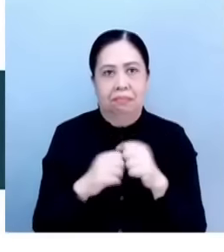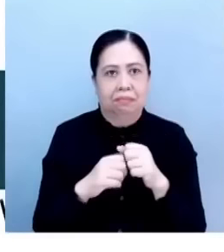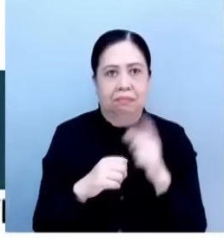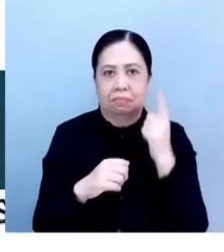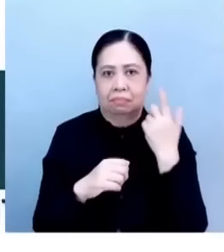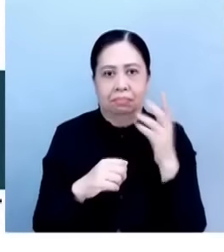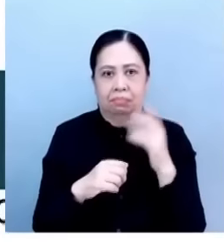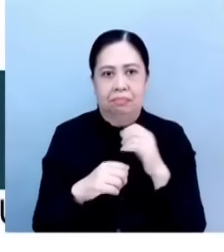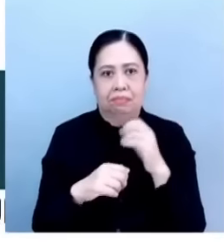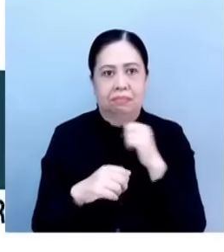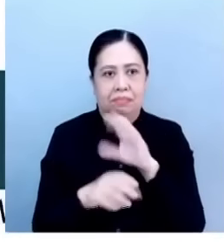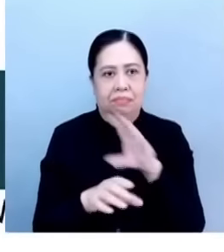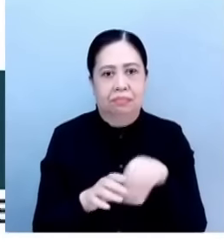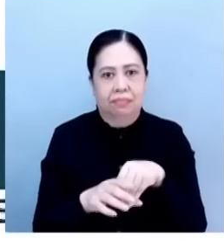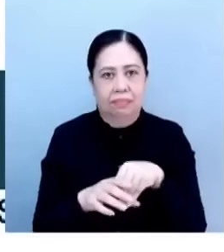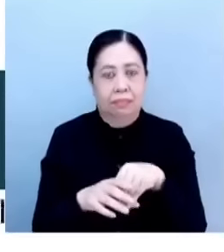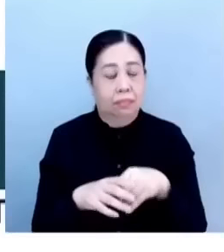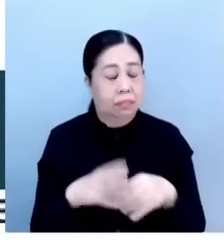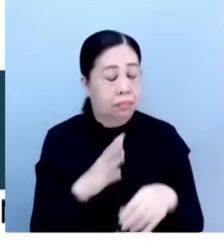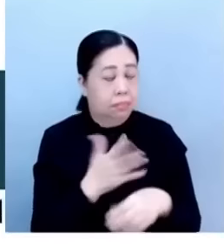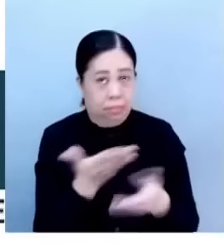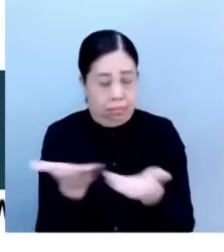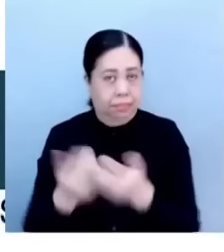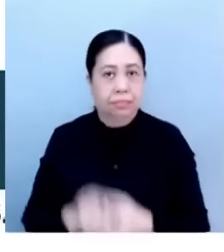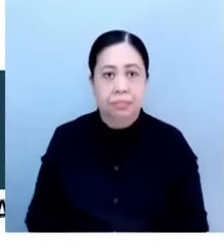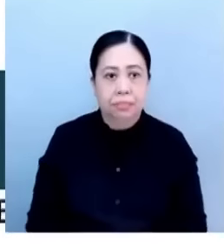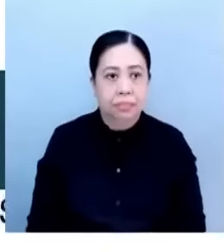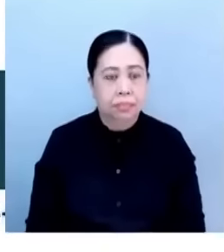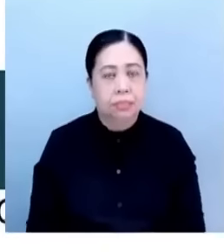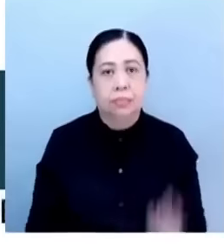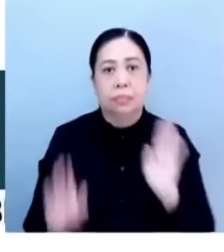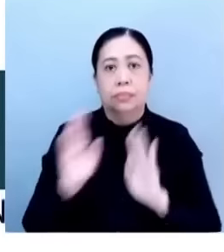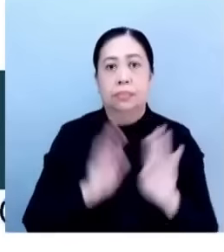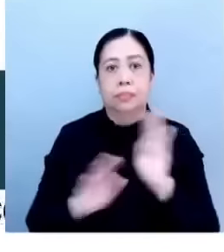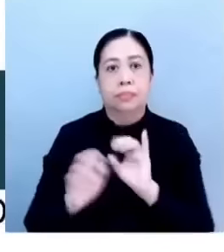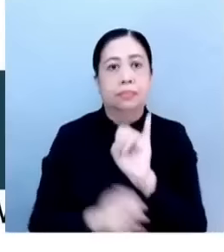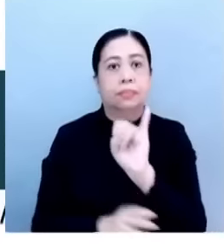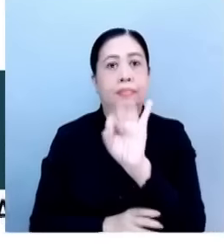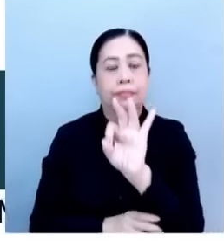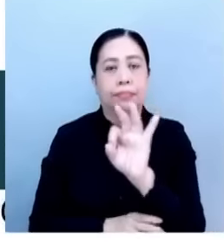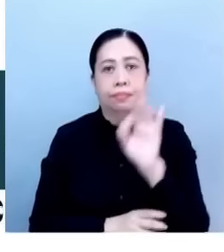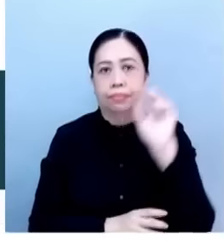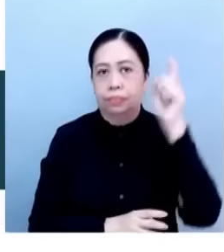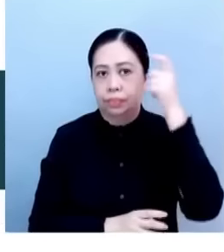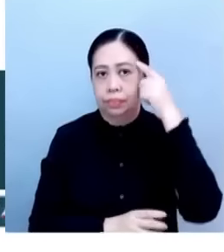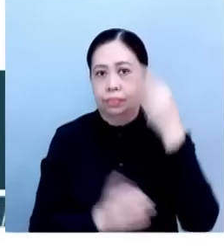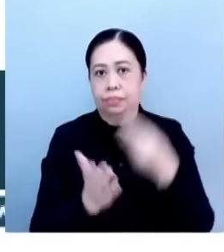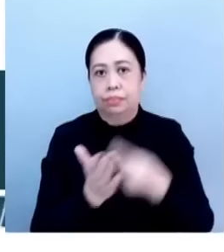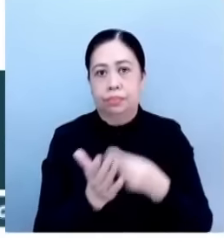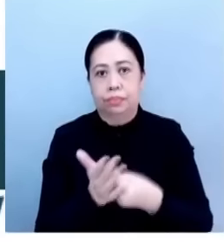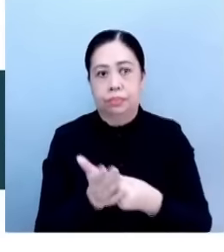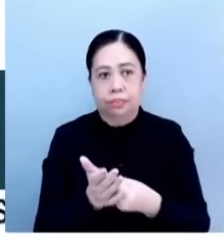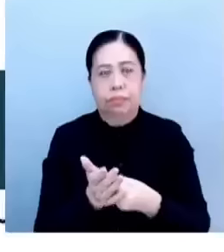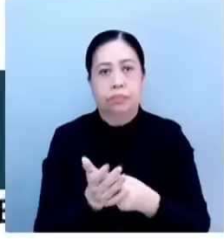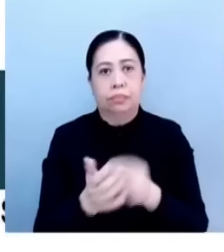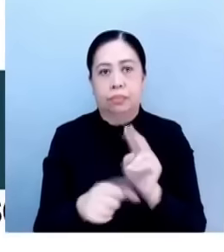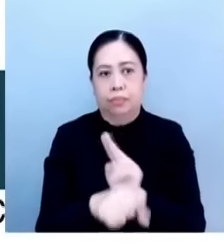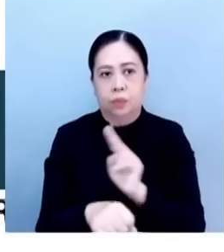that. And there's nothing wrong. Yeah, go ahead. There will be a problem if the public funds will be is being